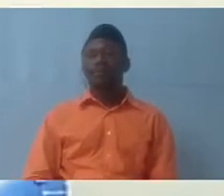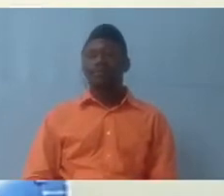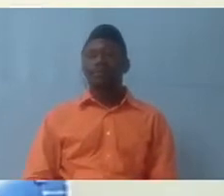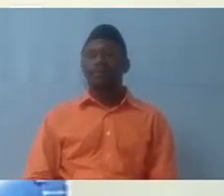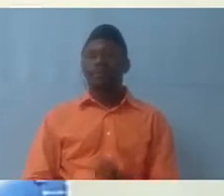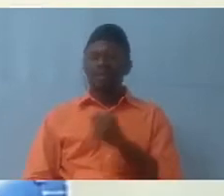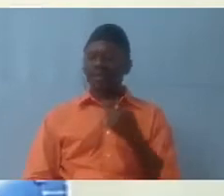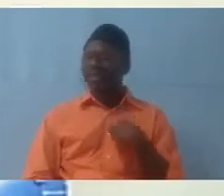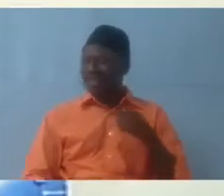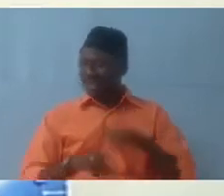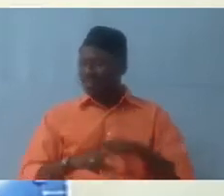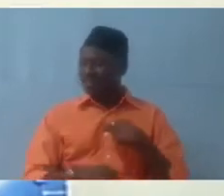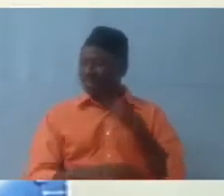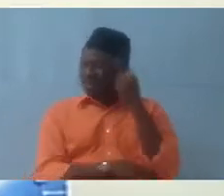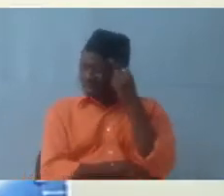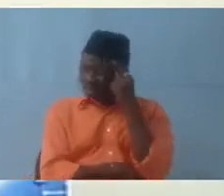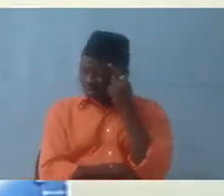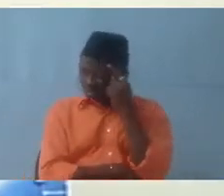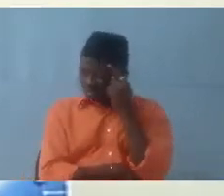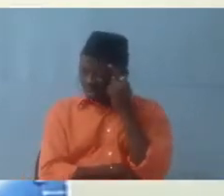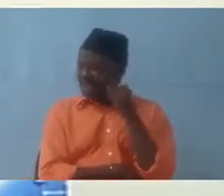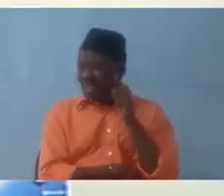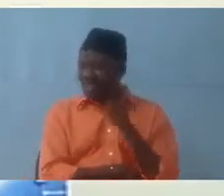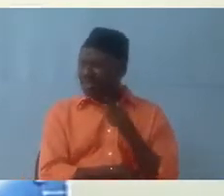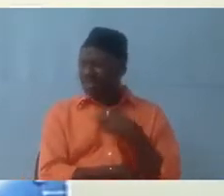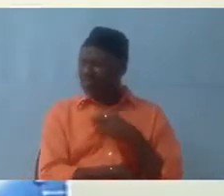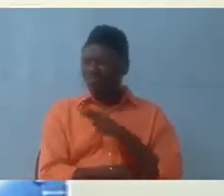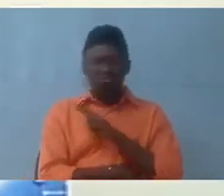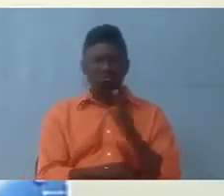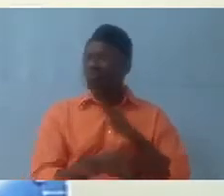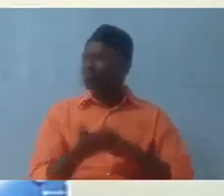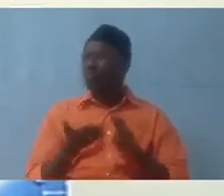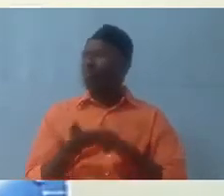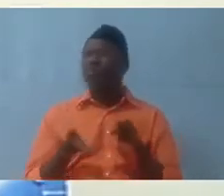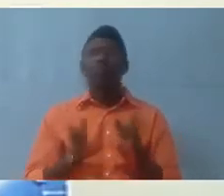in my mind, that was the unusual part of it.